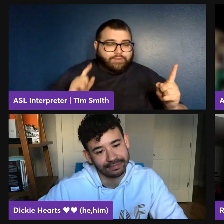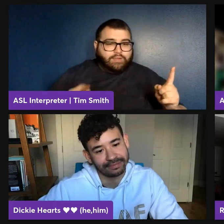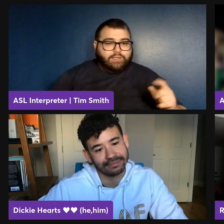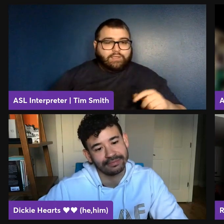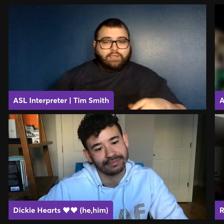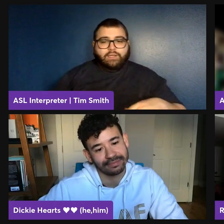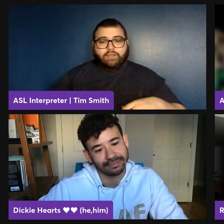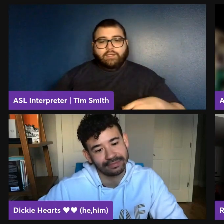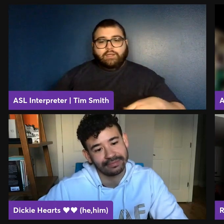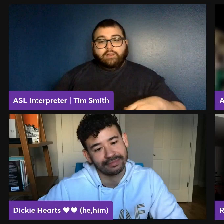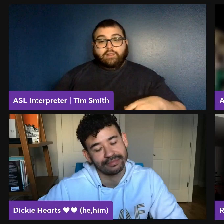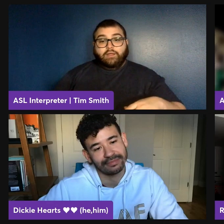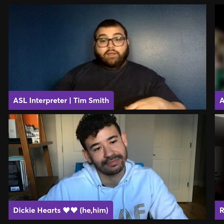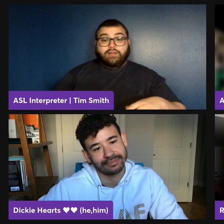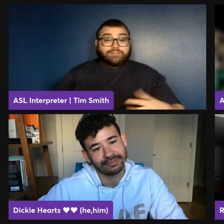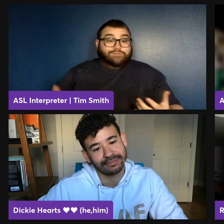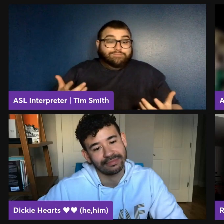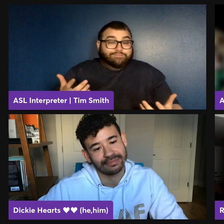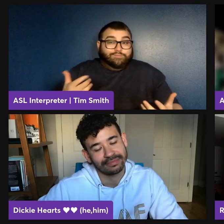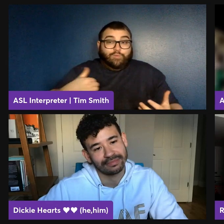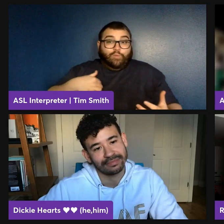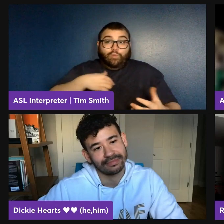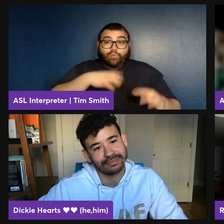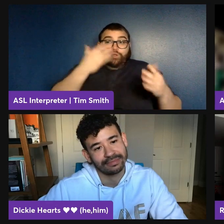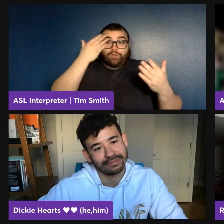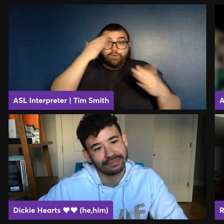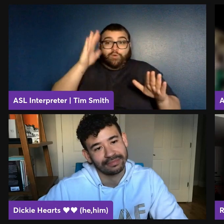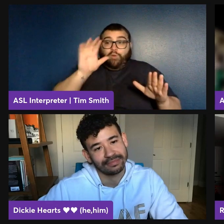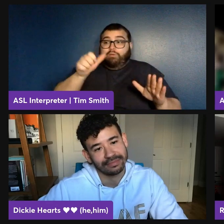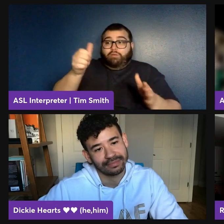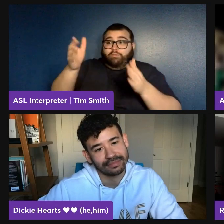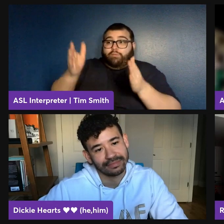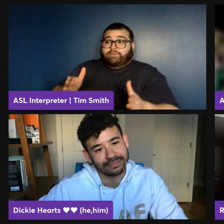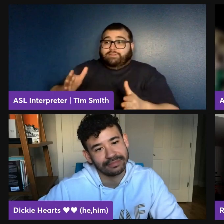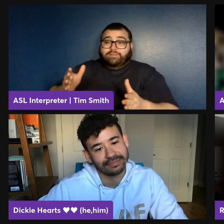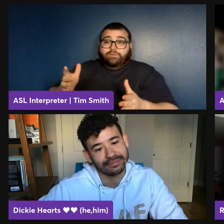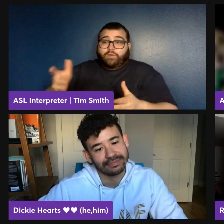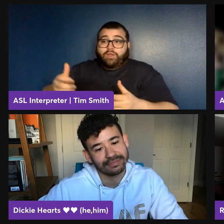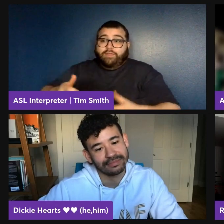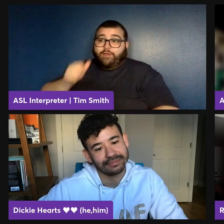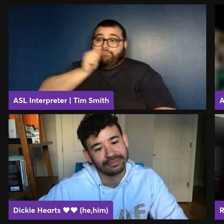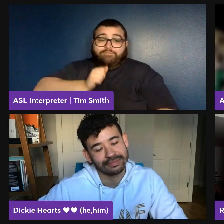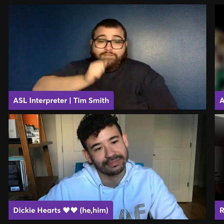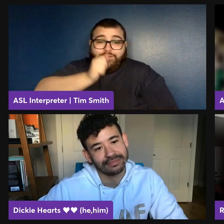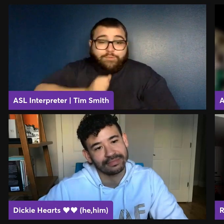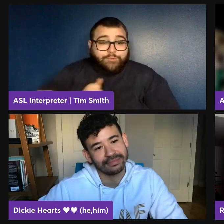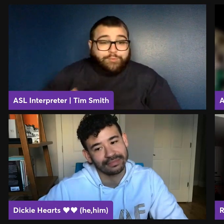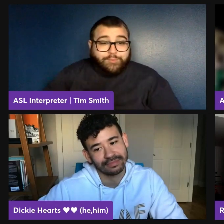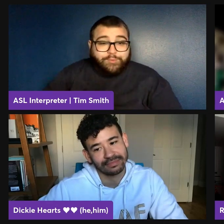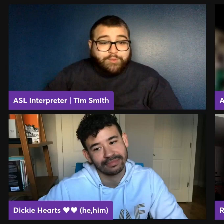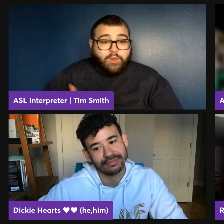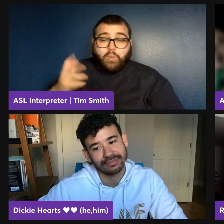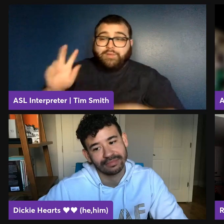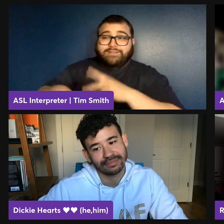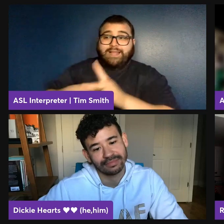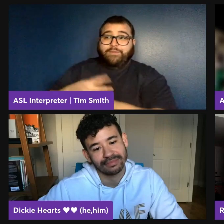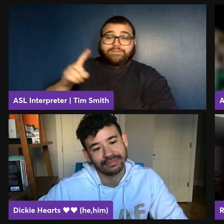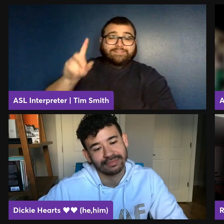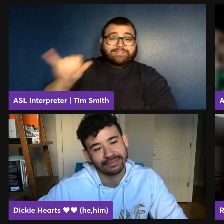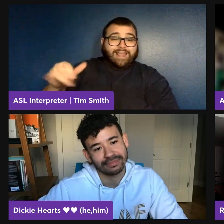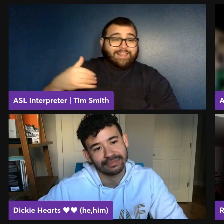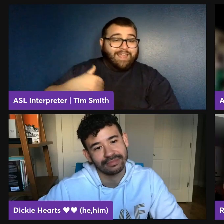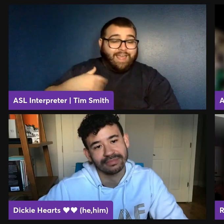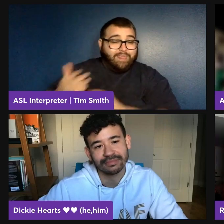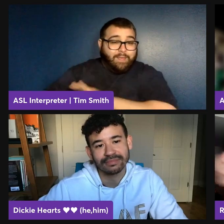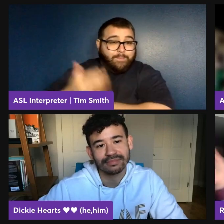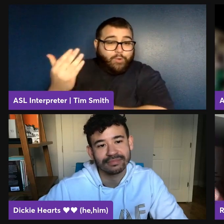because we don't ever know what somebody else is living with or living through and what kind of day they had that morning